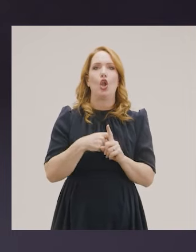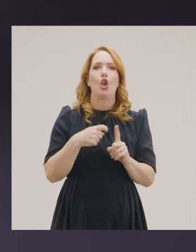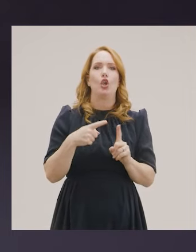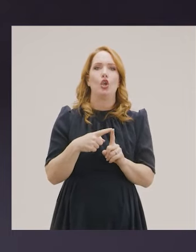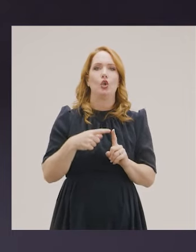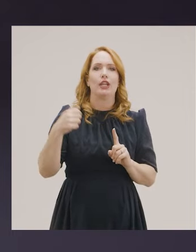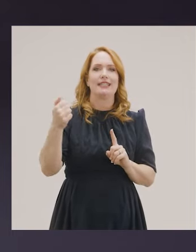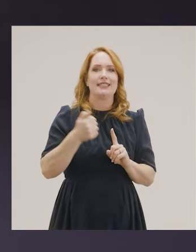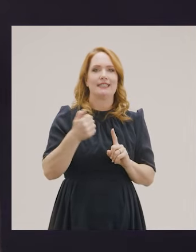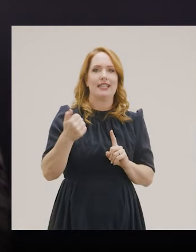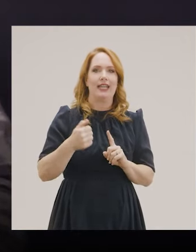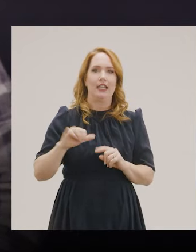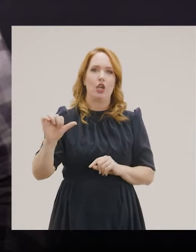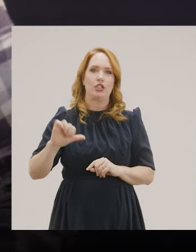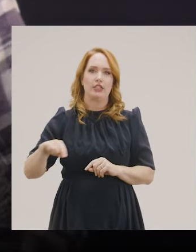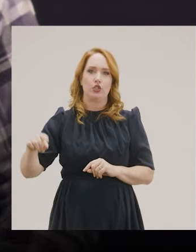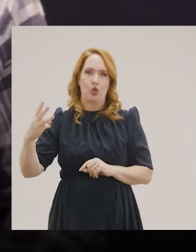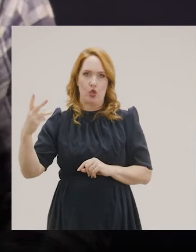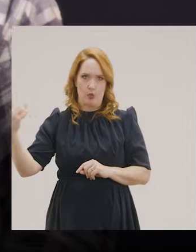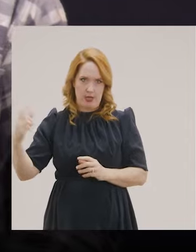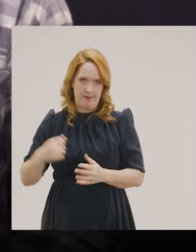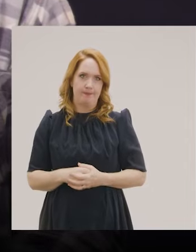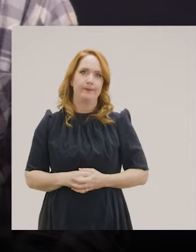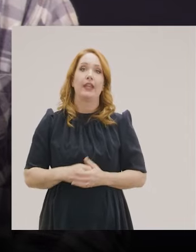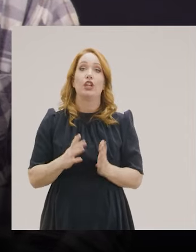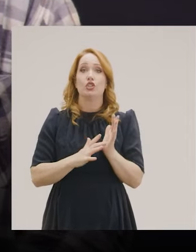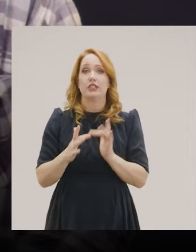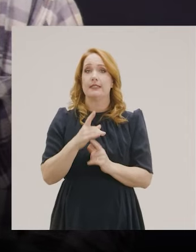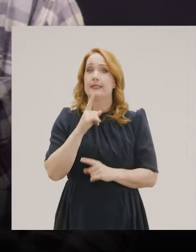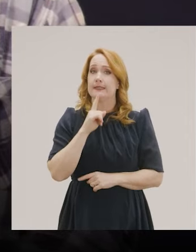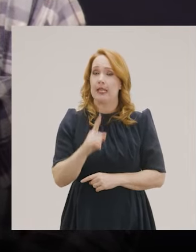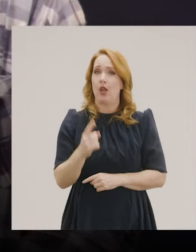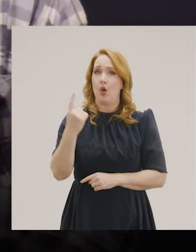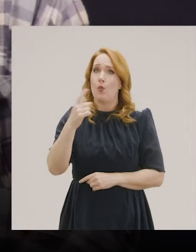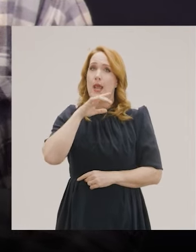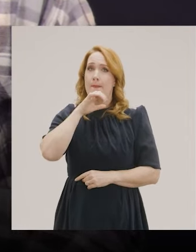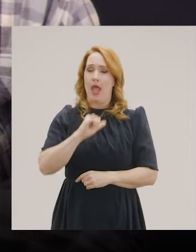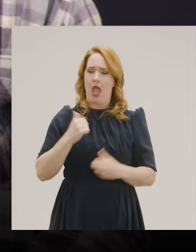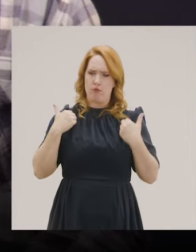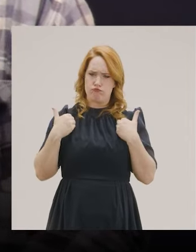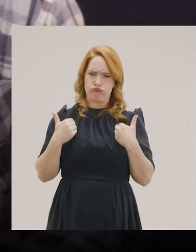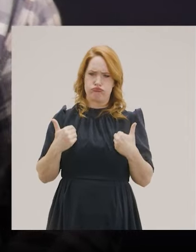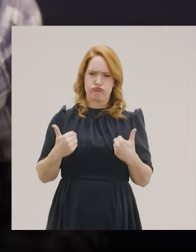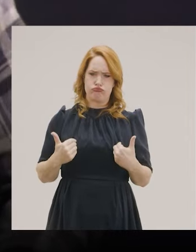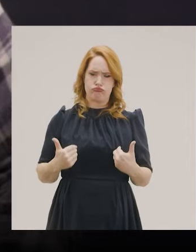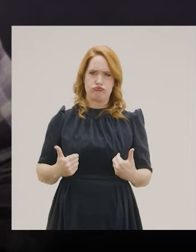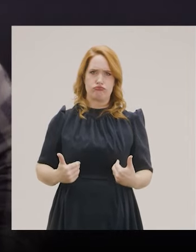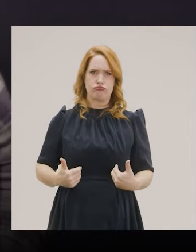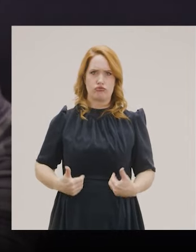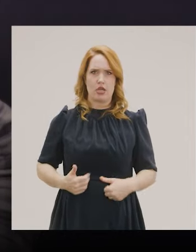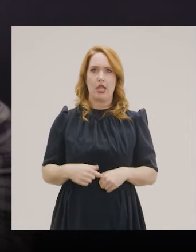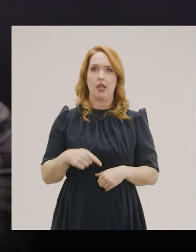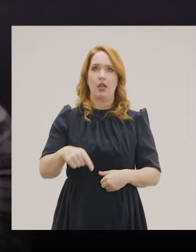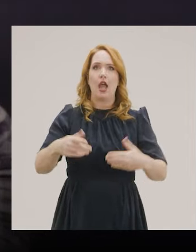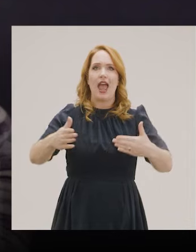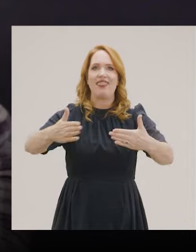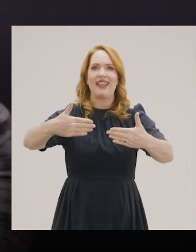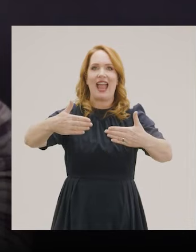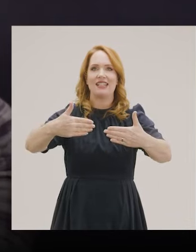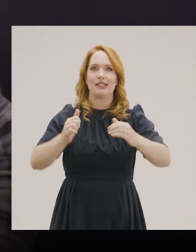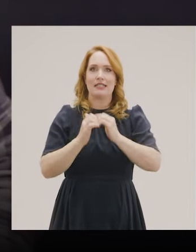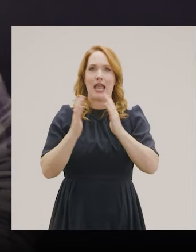told this story in Luke 16, 19 to 31. There was a rich man who dressed in purple and fine linen and lived in luxury every day. At